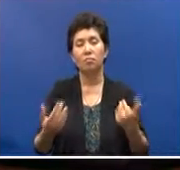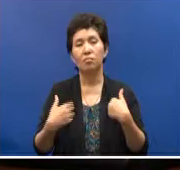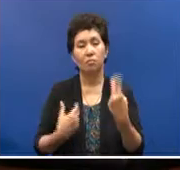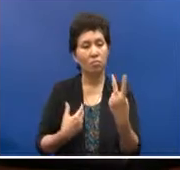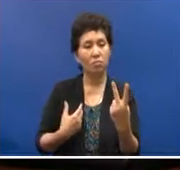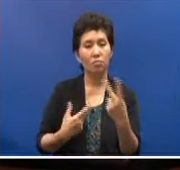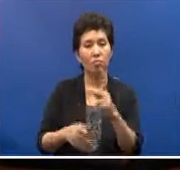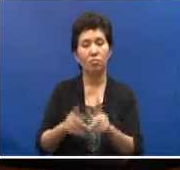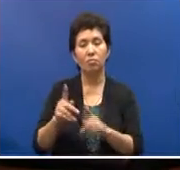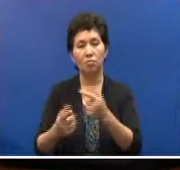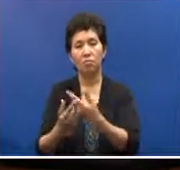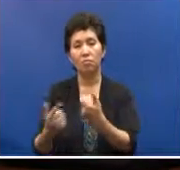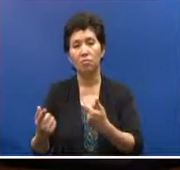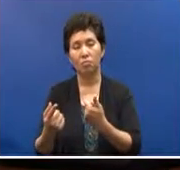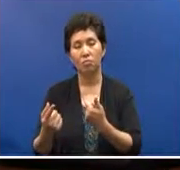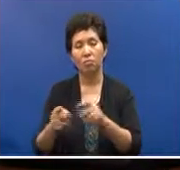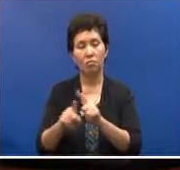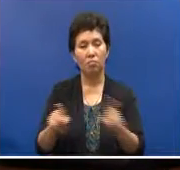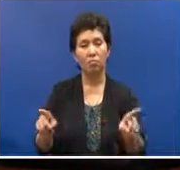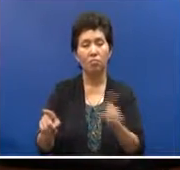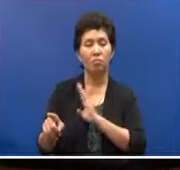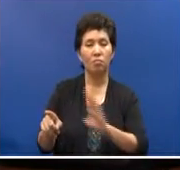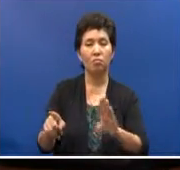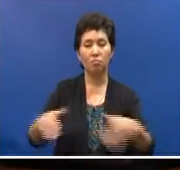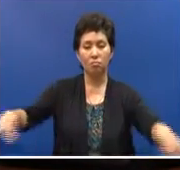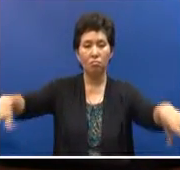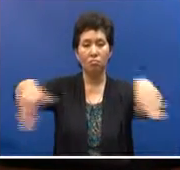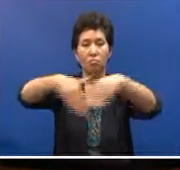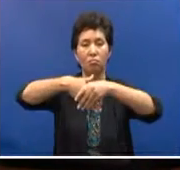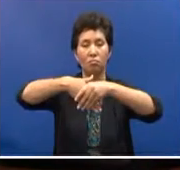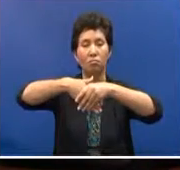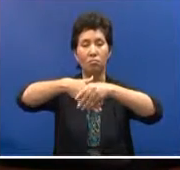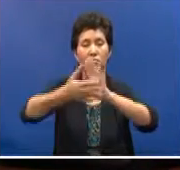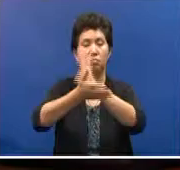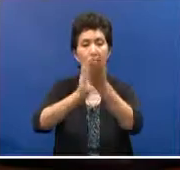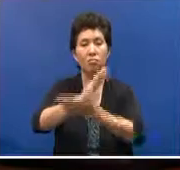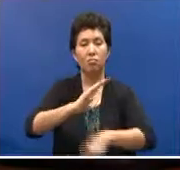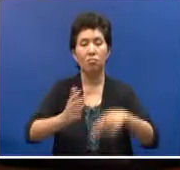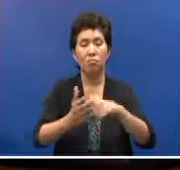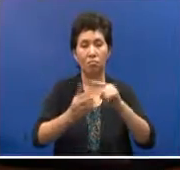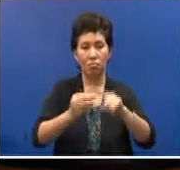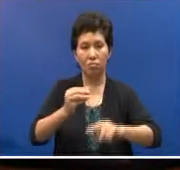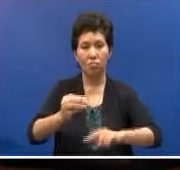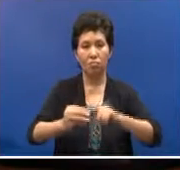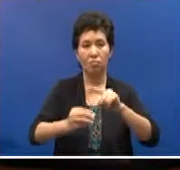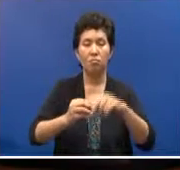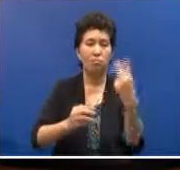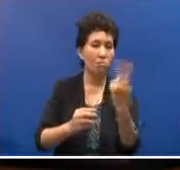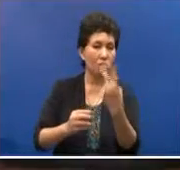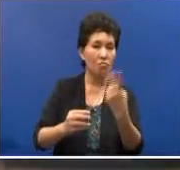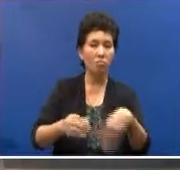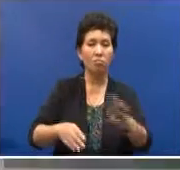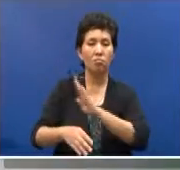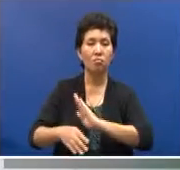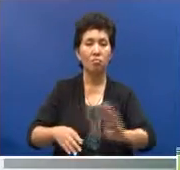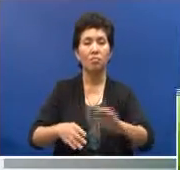two persons from different races get married. Okay, so it is about the unifications of the two races